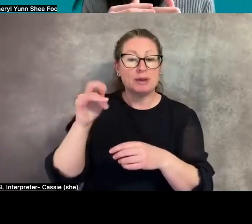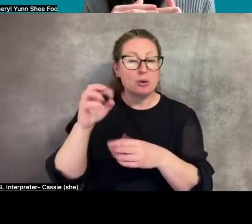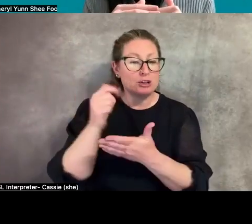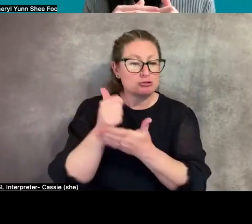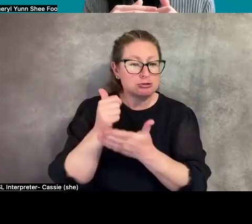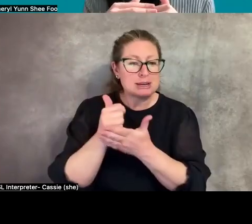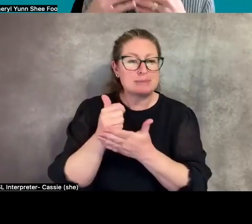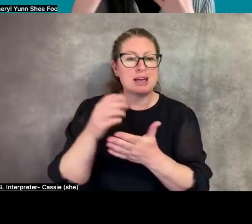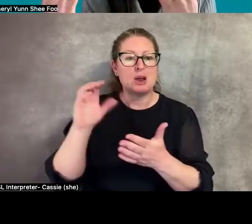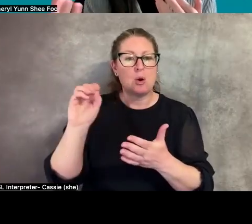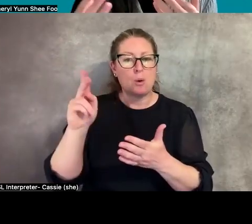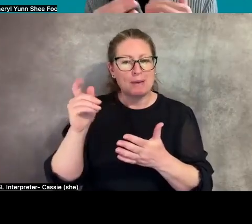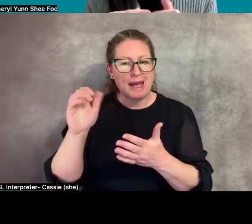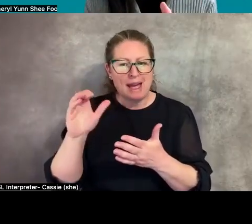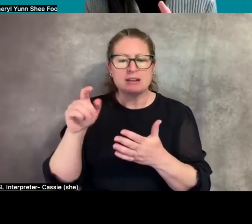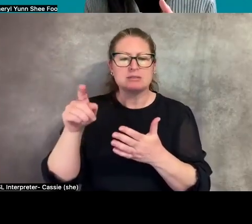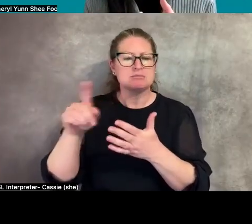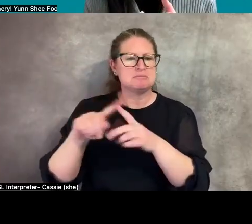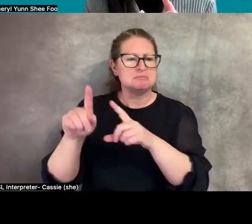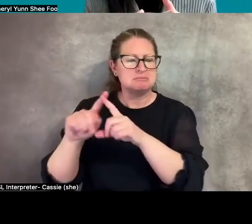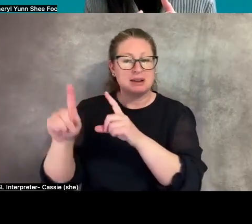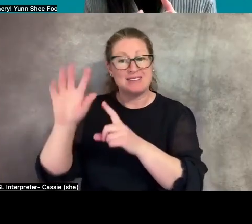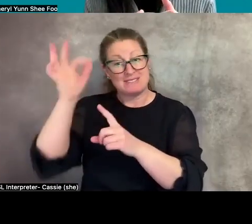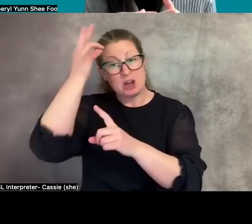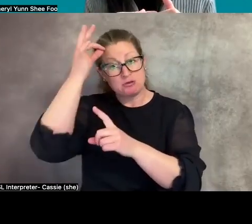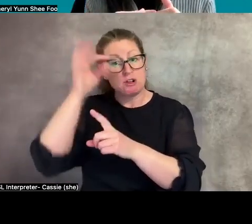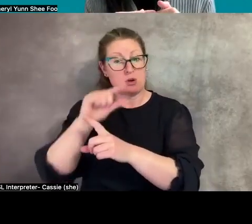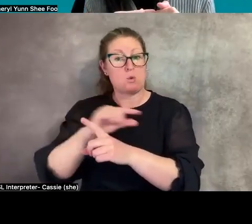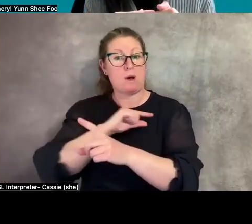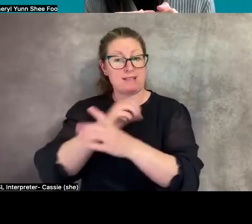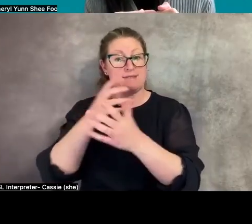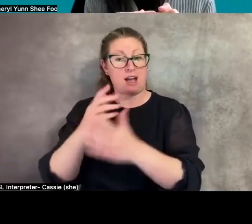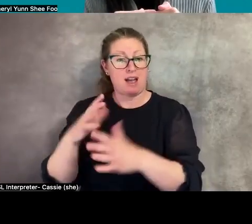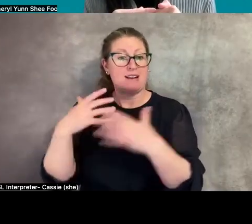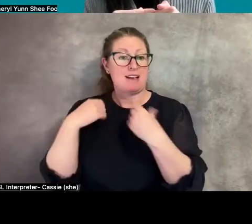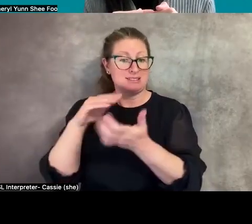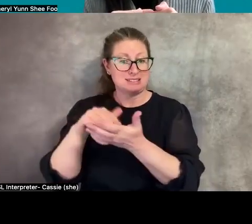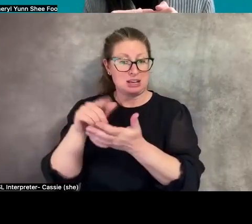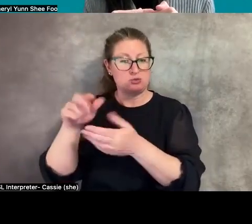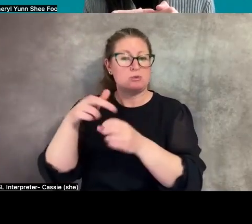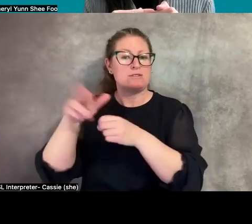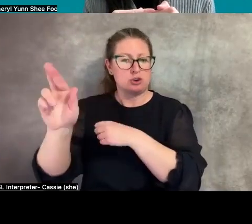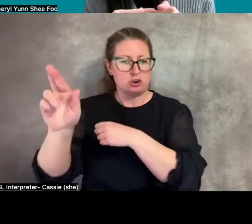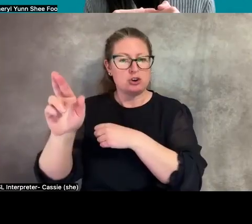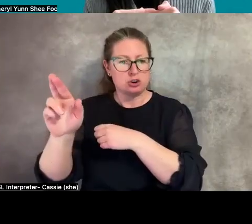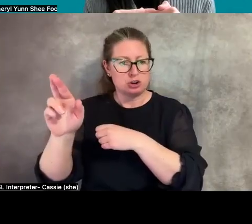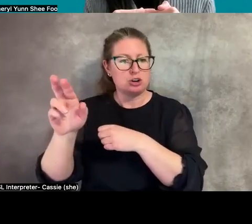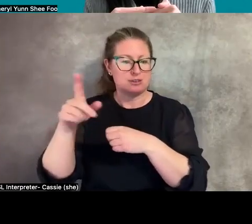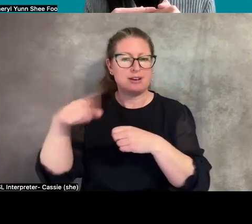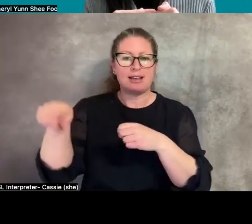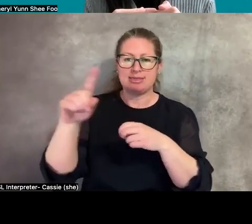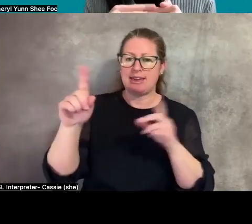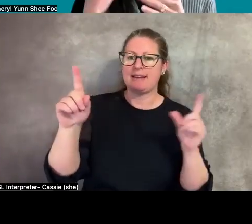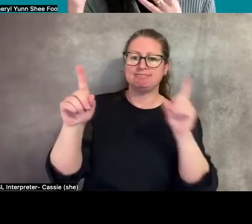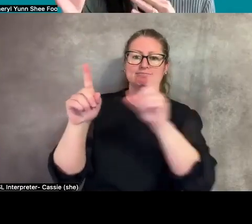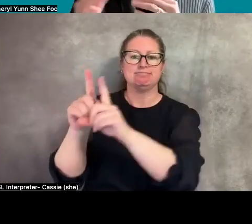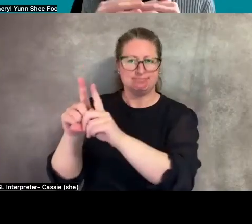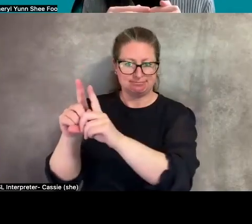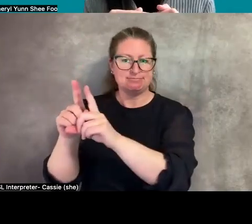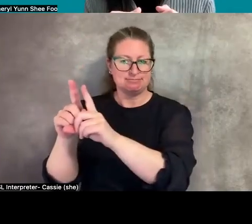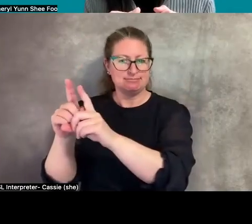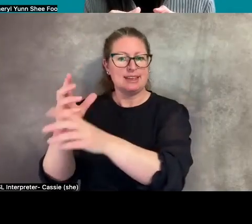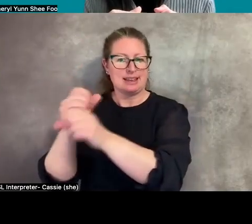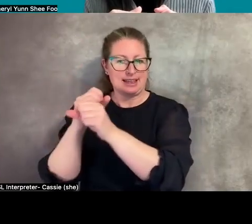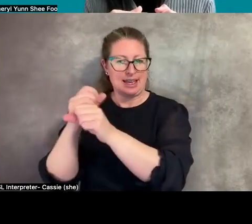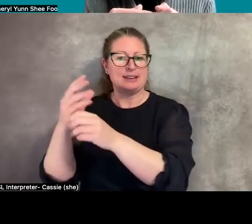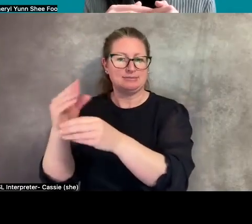OBAT programs, or even federally qualified health centers to receive these